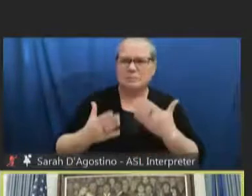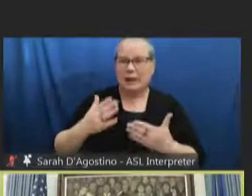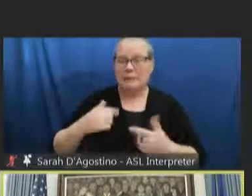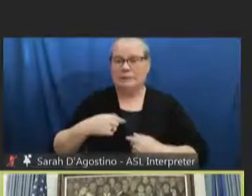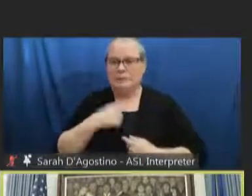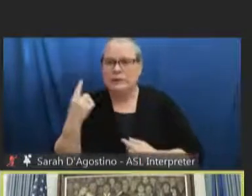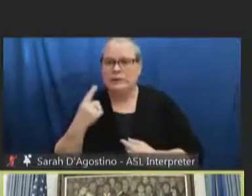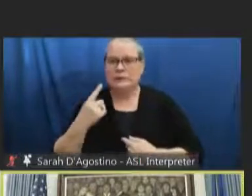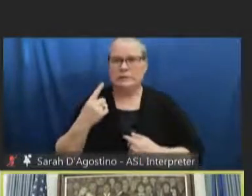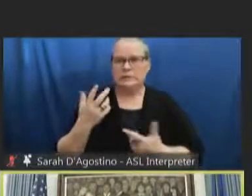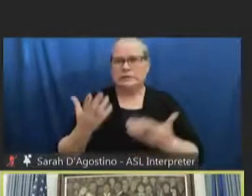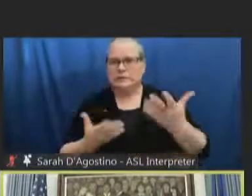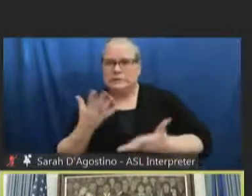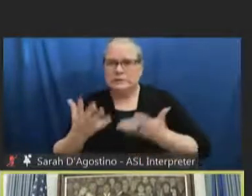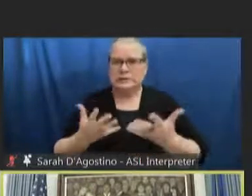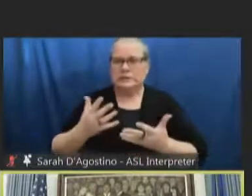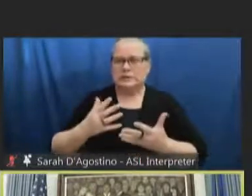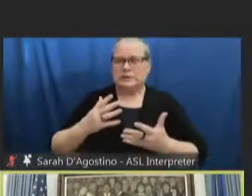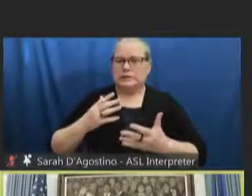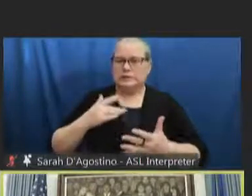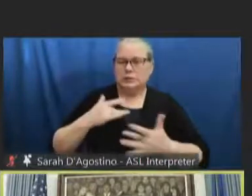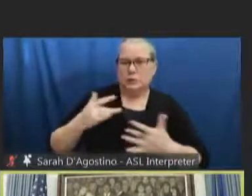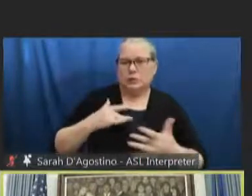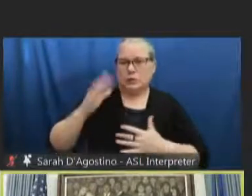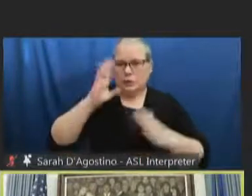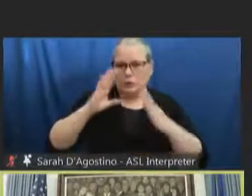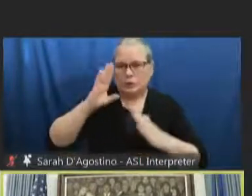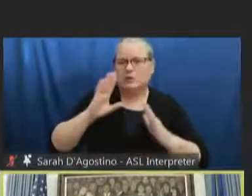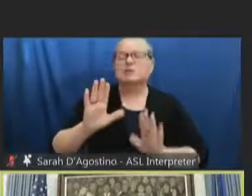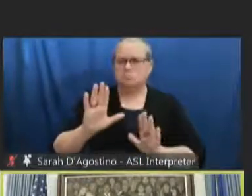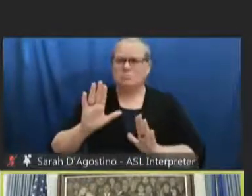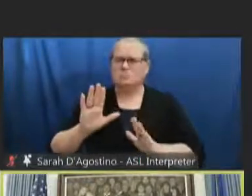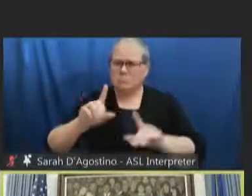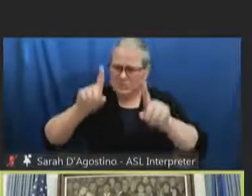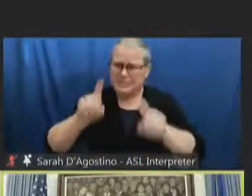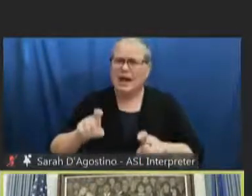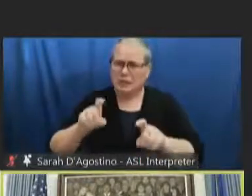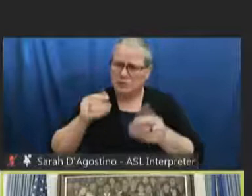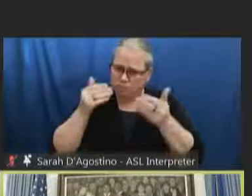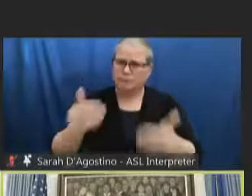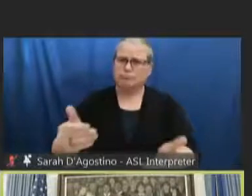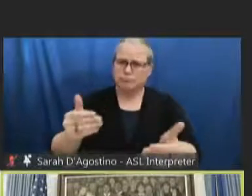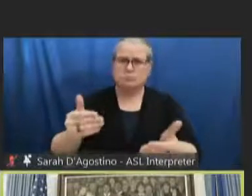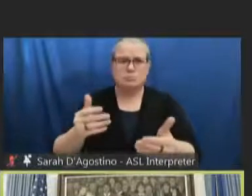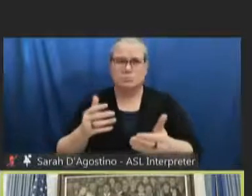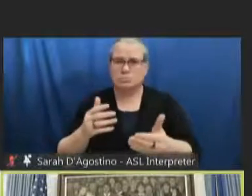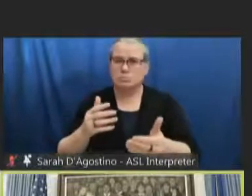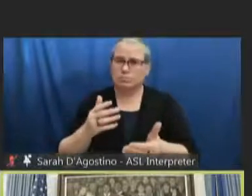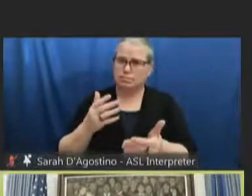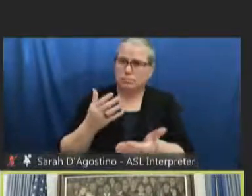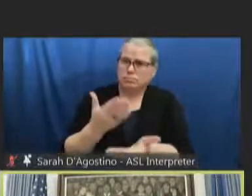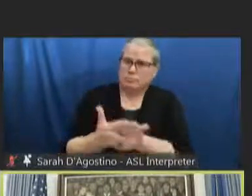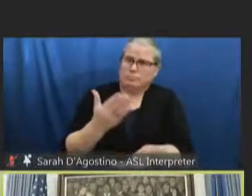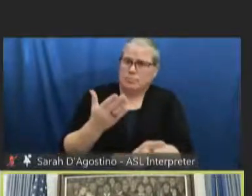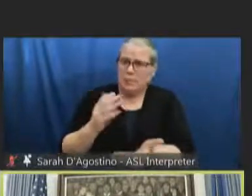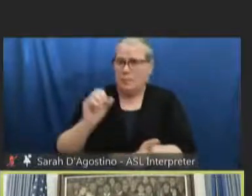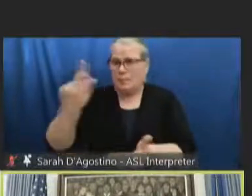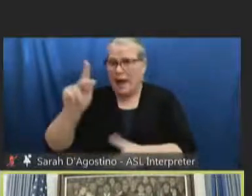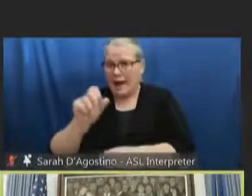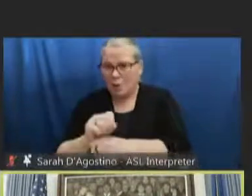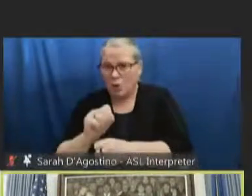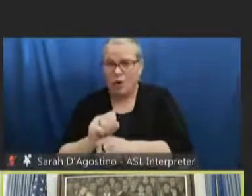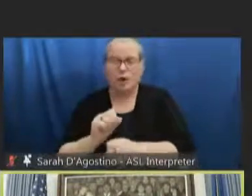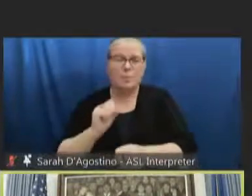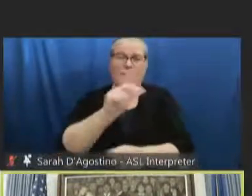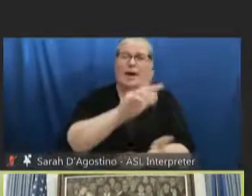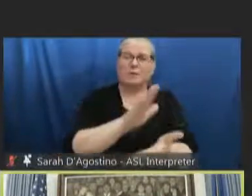a test, and that will make you clear to be able to go back to work and go back to school. By the